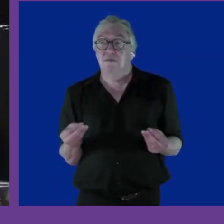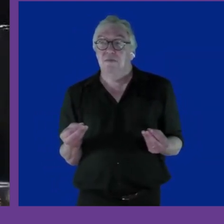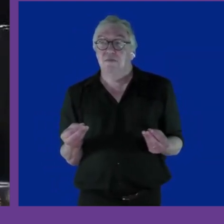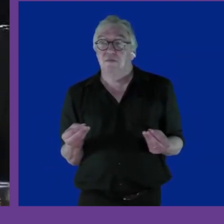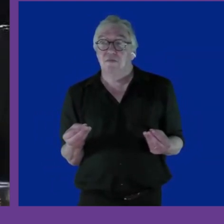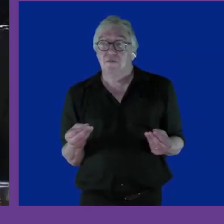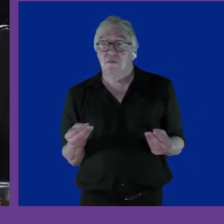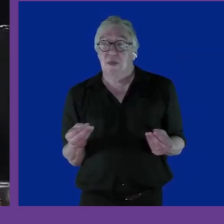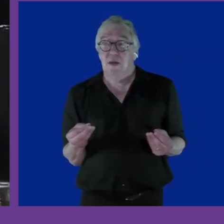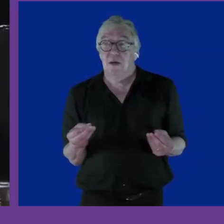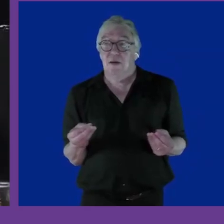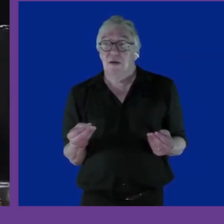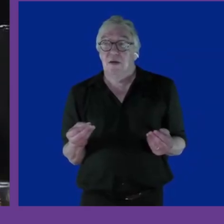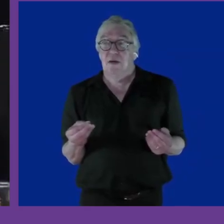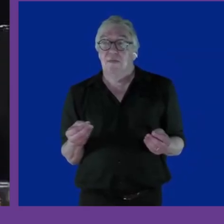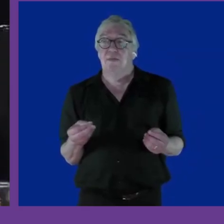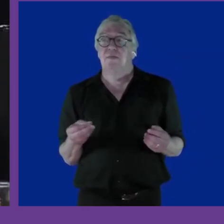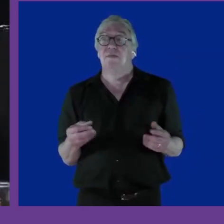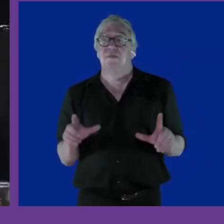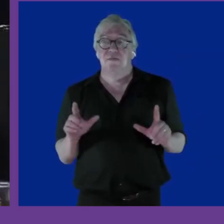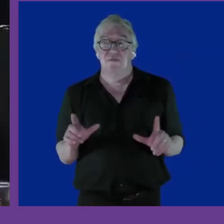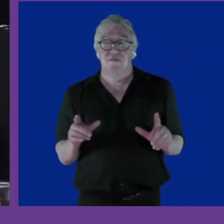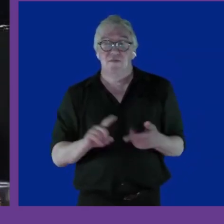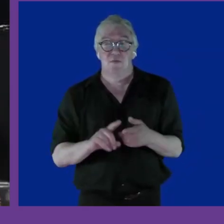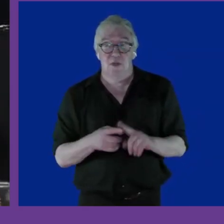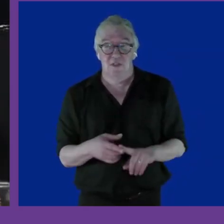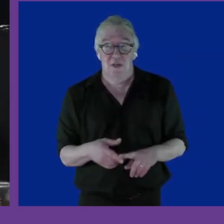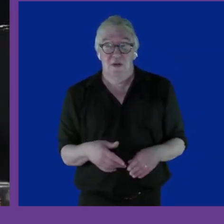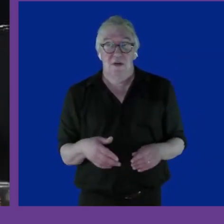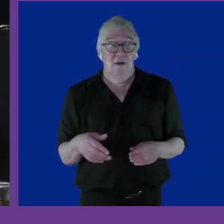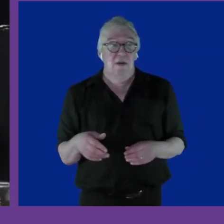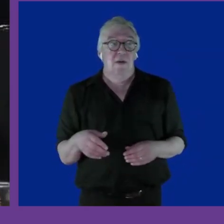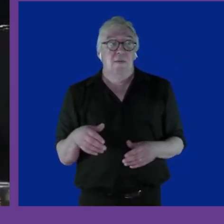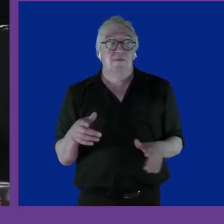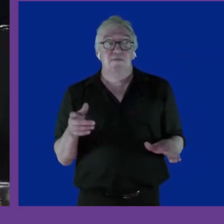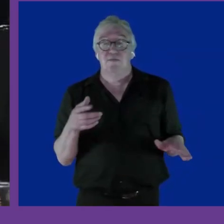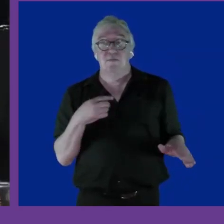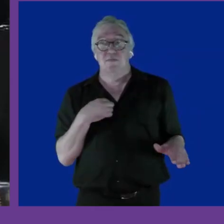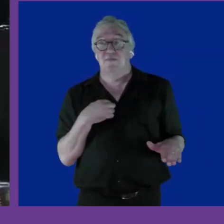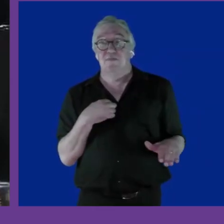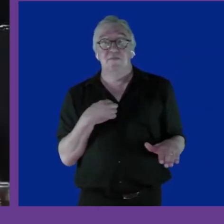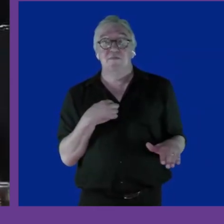a holiday for my 20 friends, but I'm not going to choose a place which is inaccessible for me.